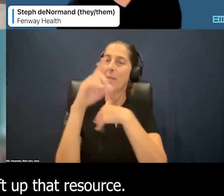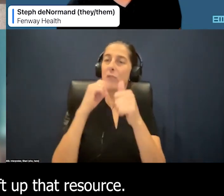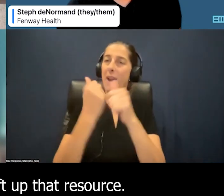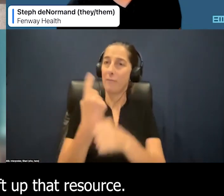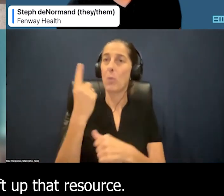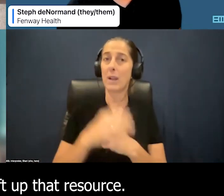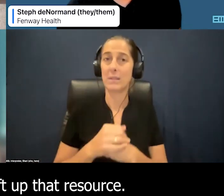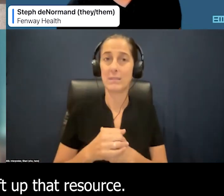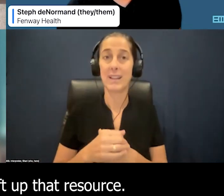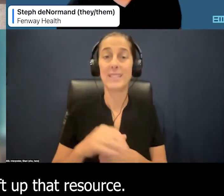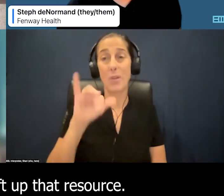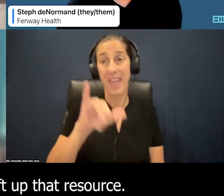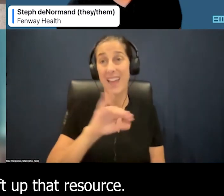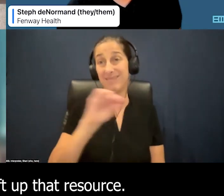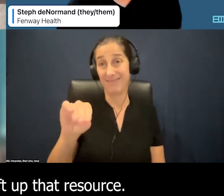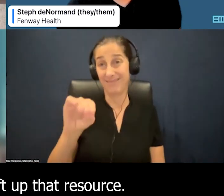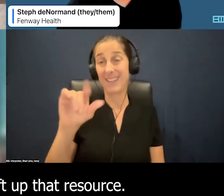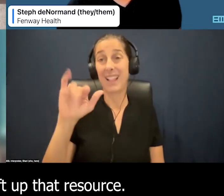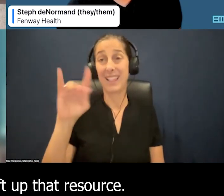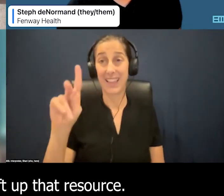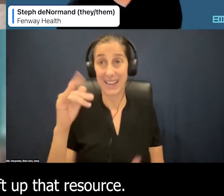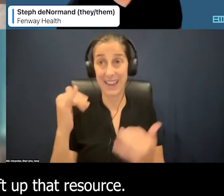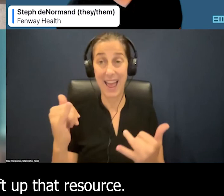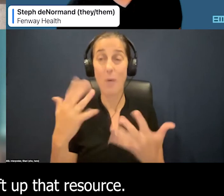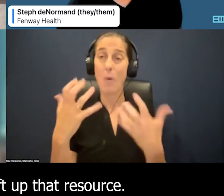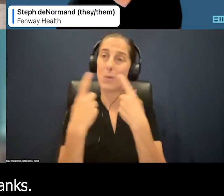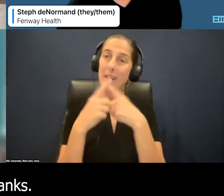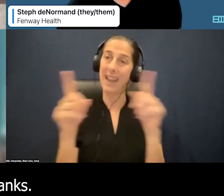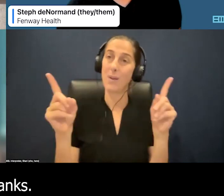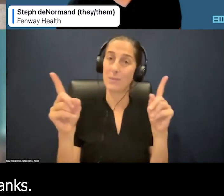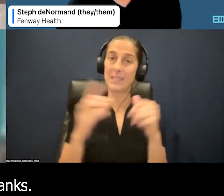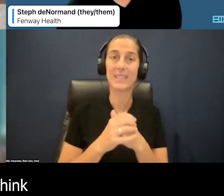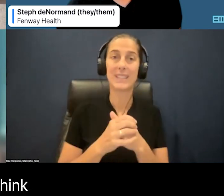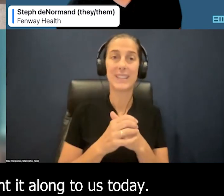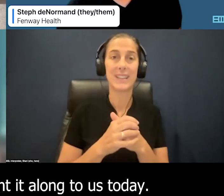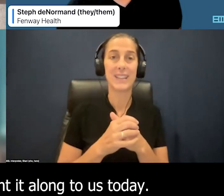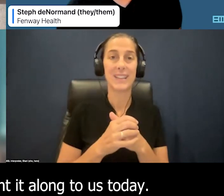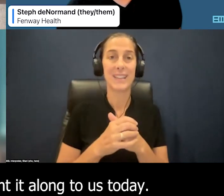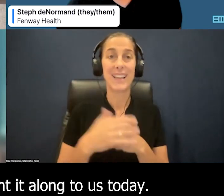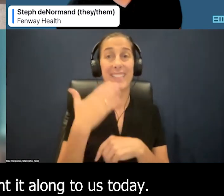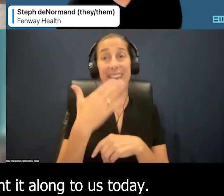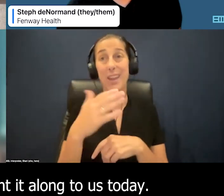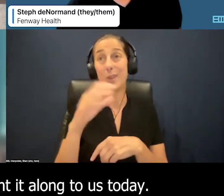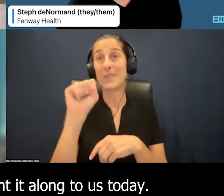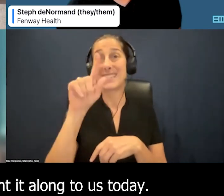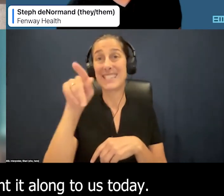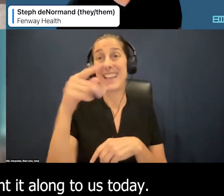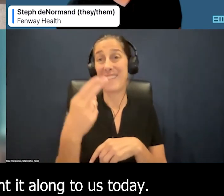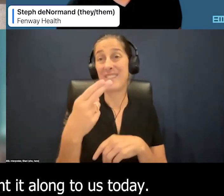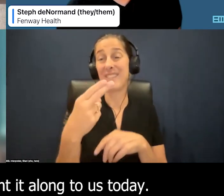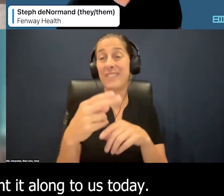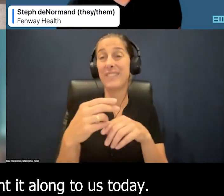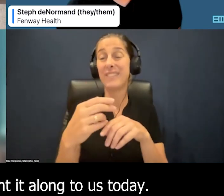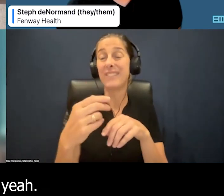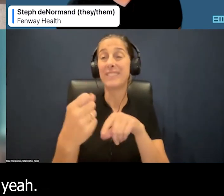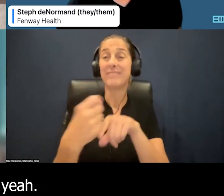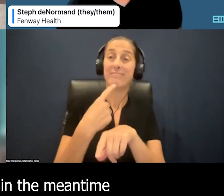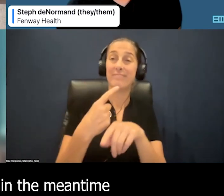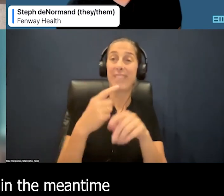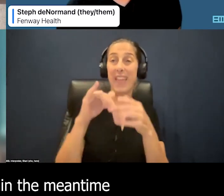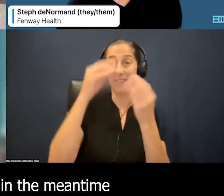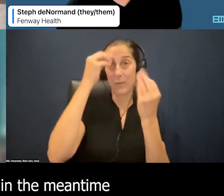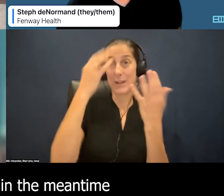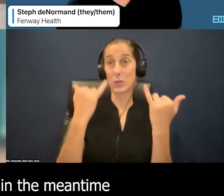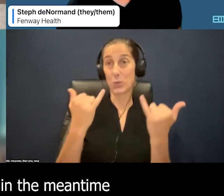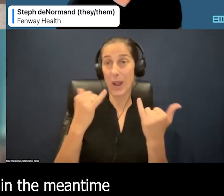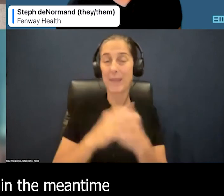now. Just wanted to lift up that resource. Thanks. I think it was Steph who sent it along to us today. But yeah, let